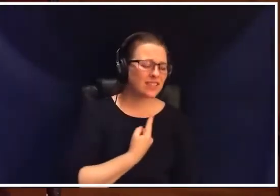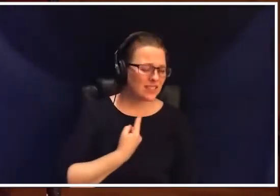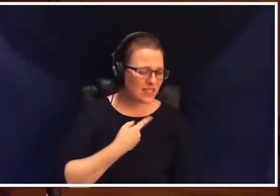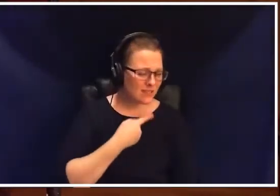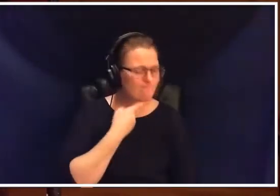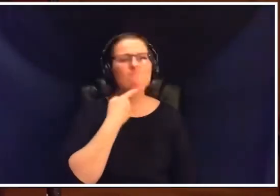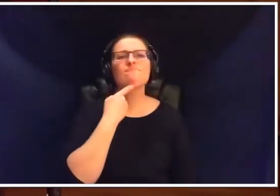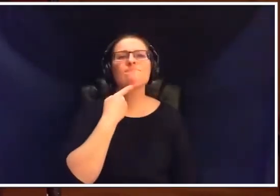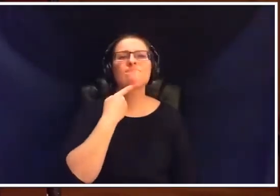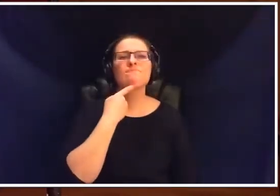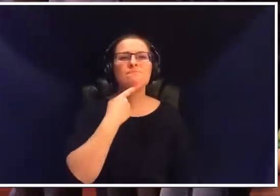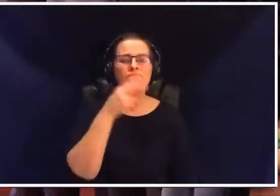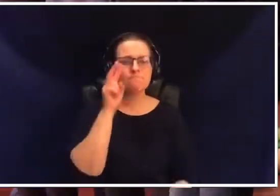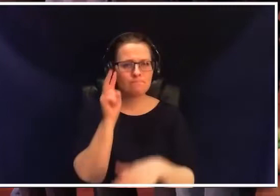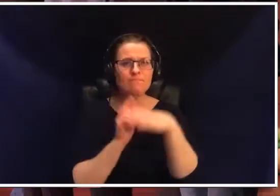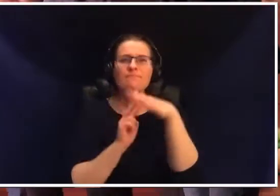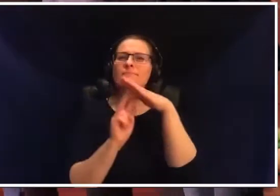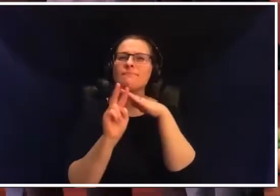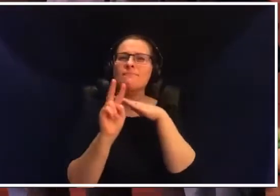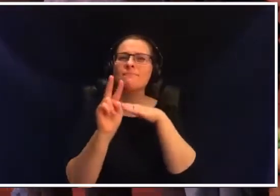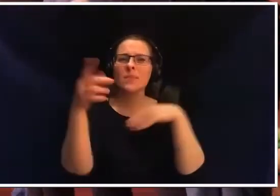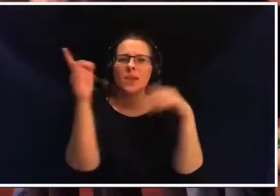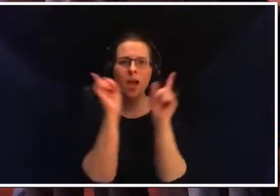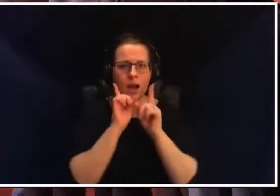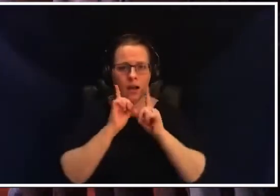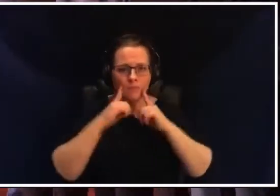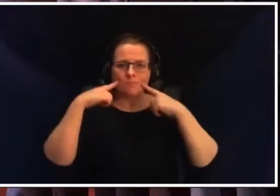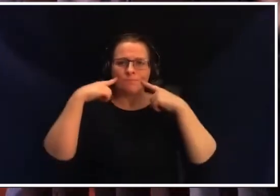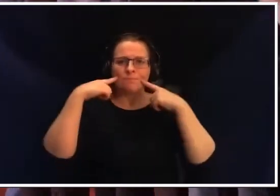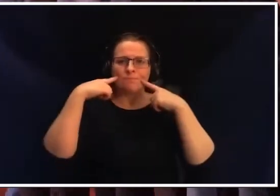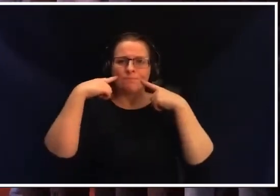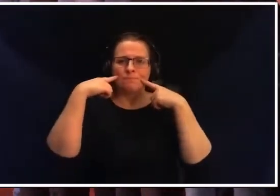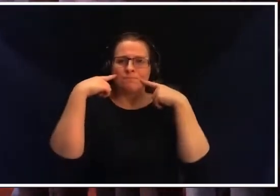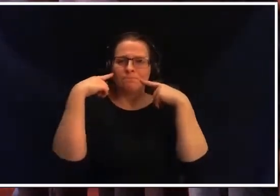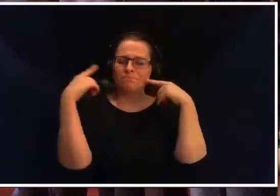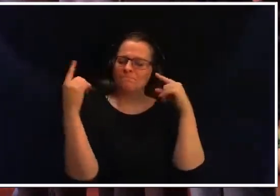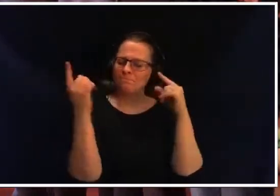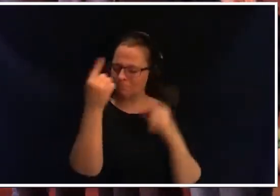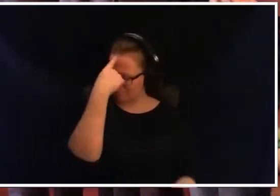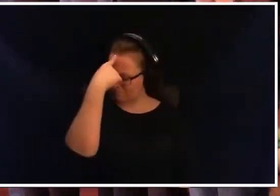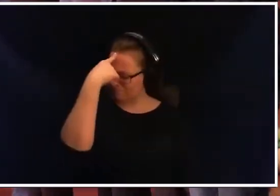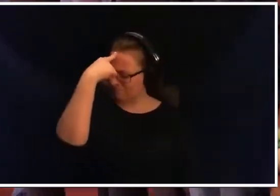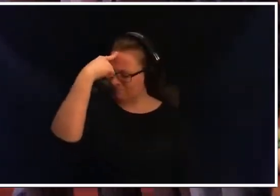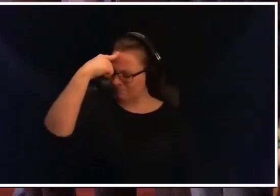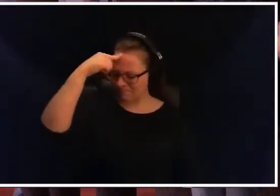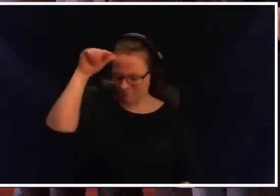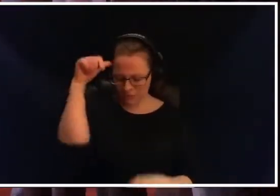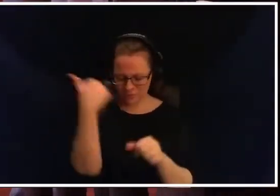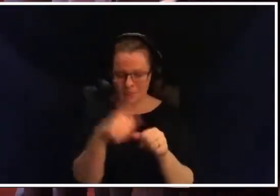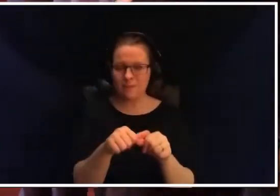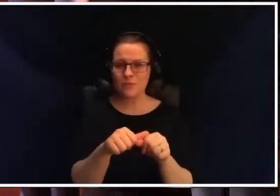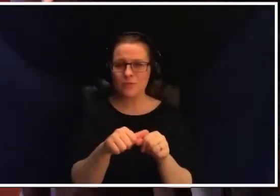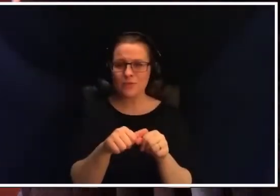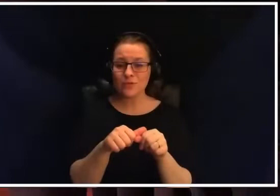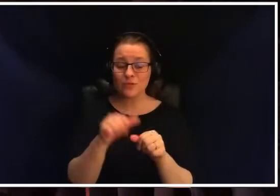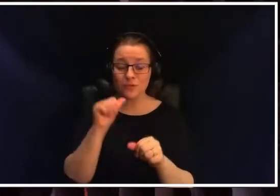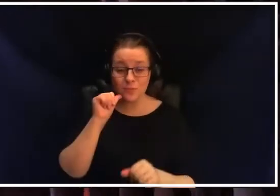my chin and grin and say, oh, the sun will